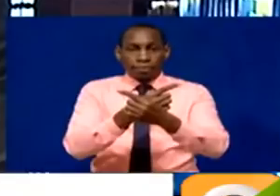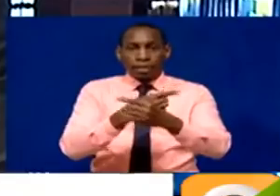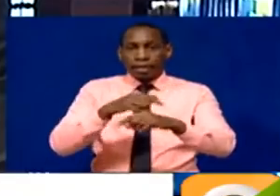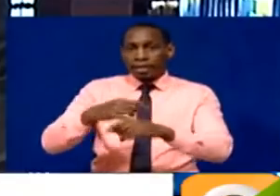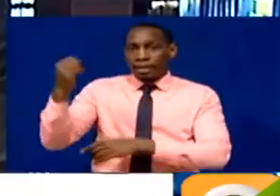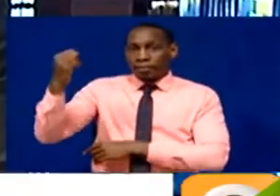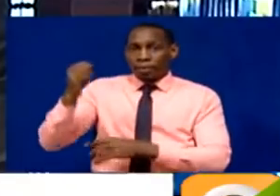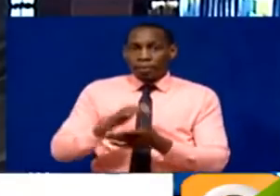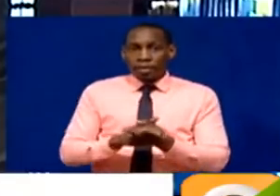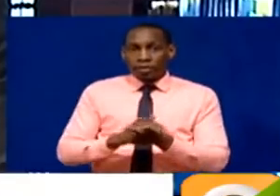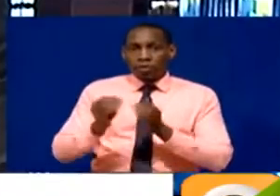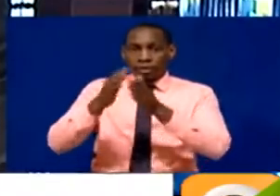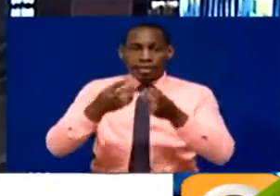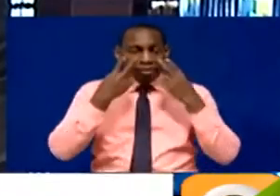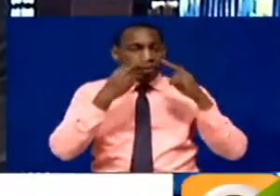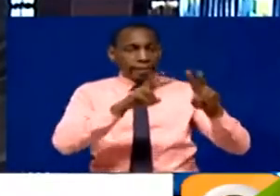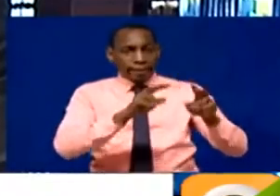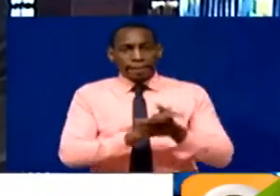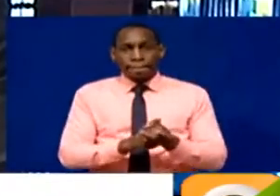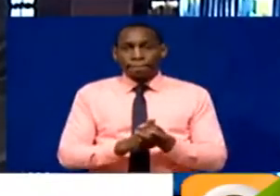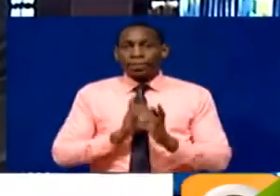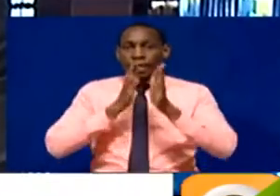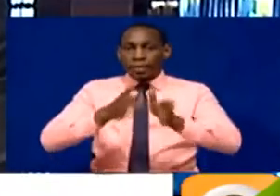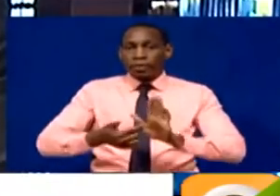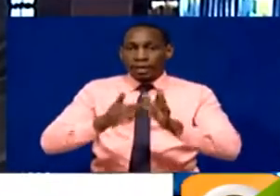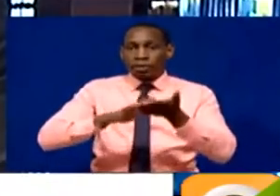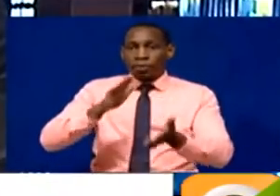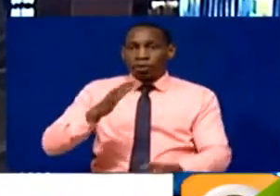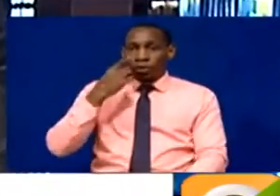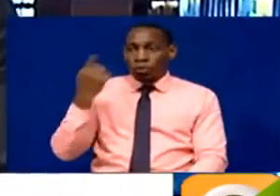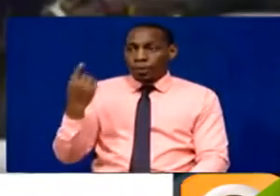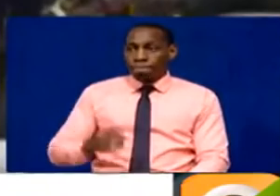as their political seniors watched. Stephen Leto reports.